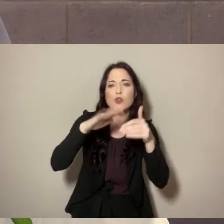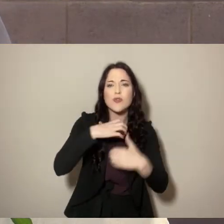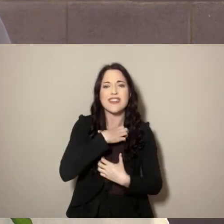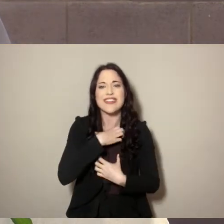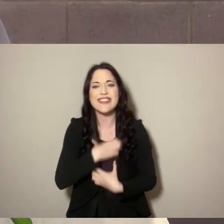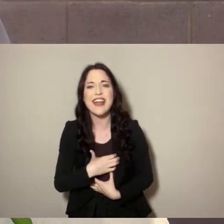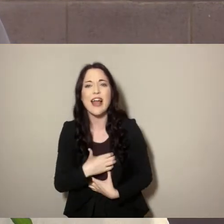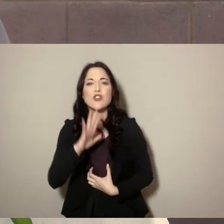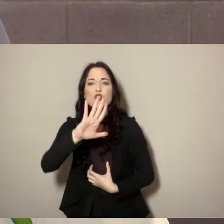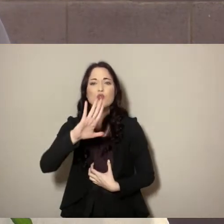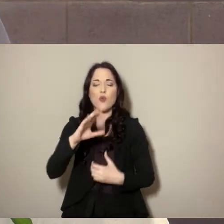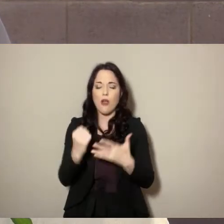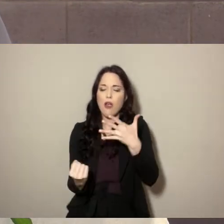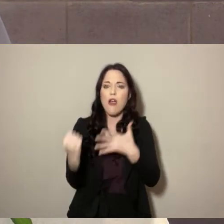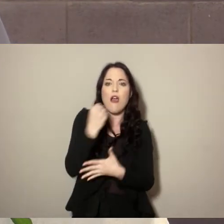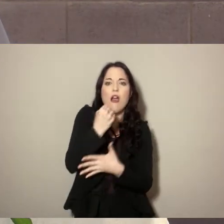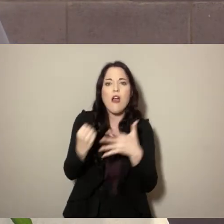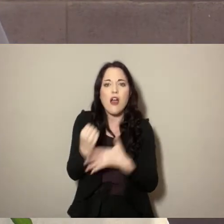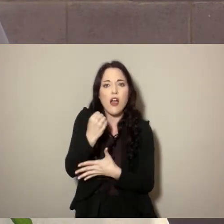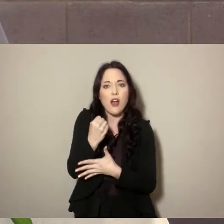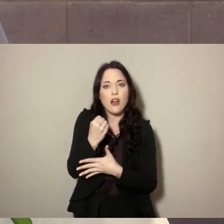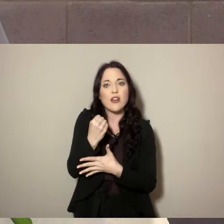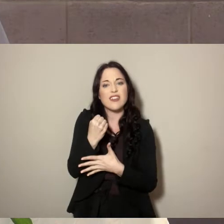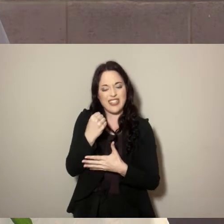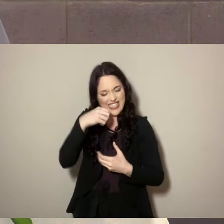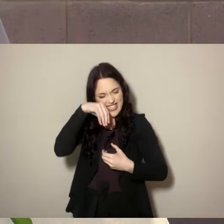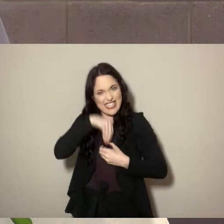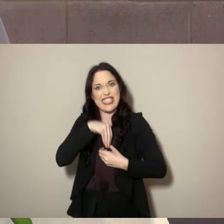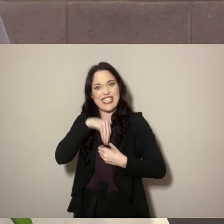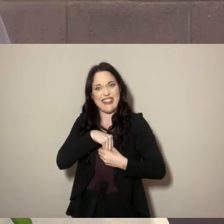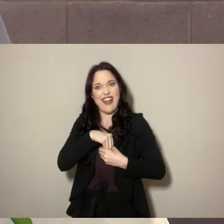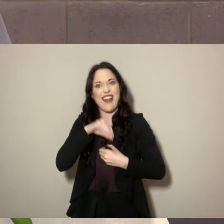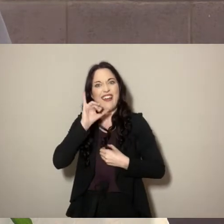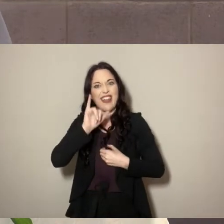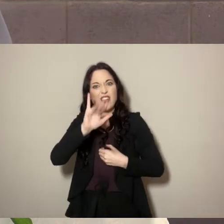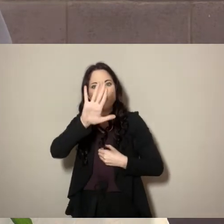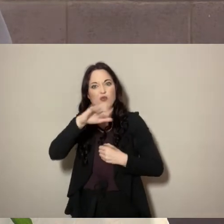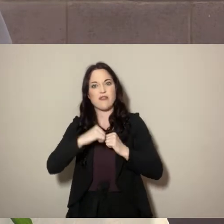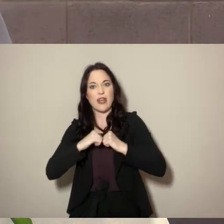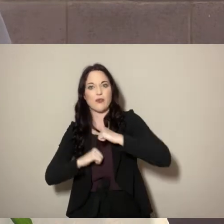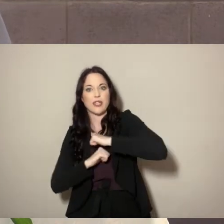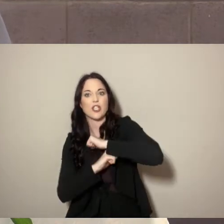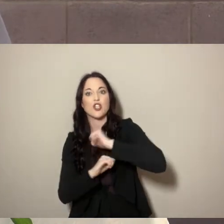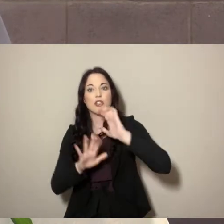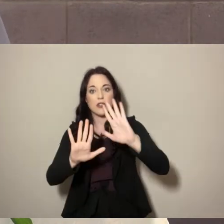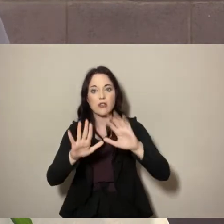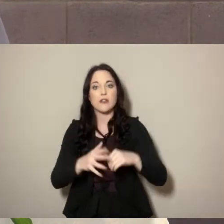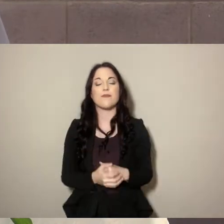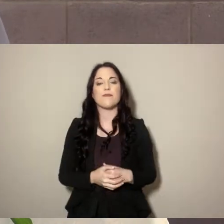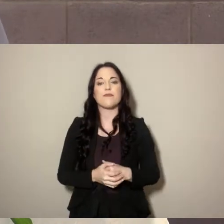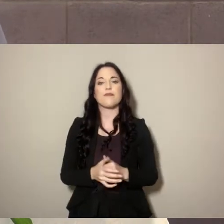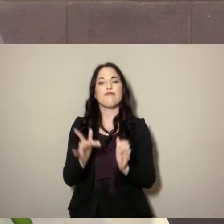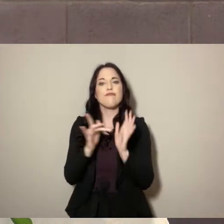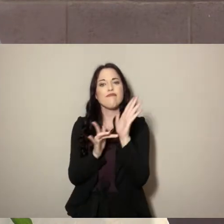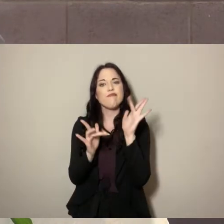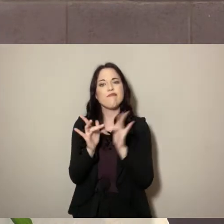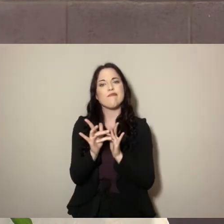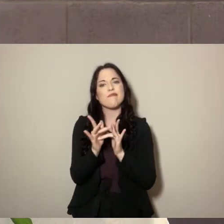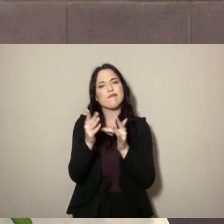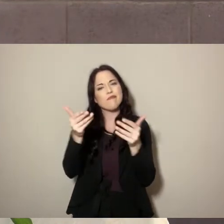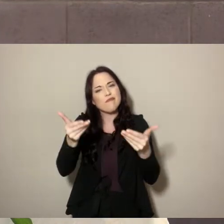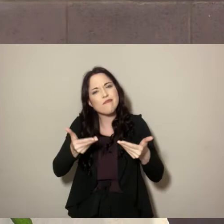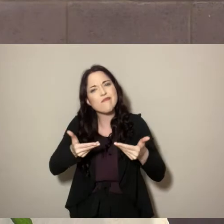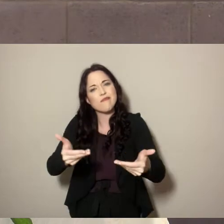our priorities, the interior foundation. Jesus is inviting us to build